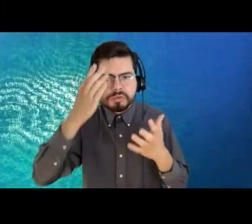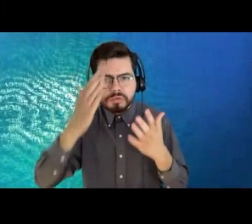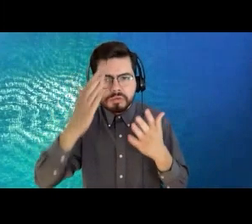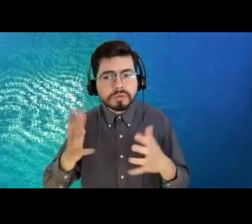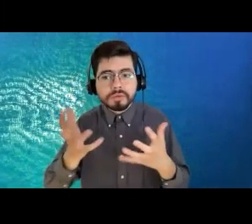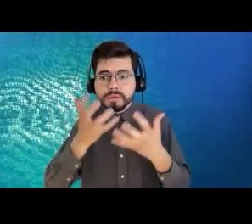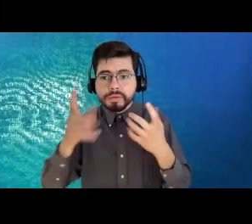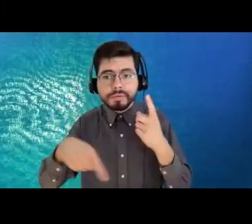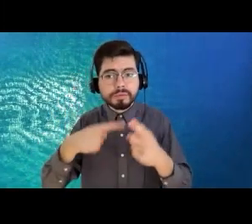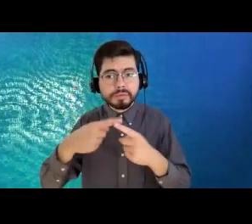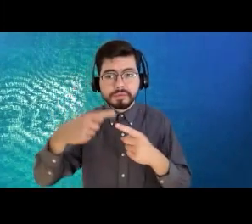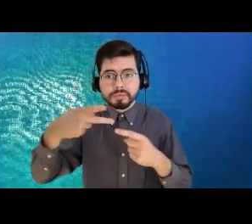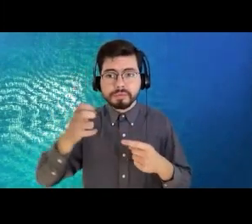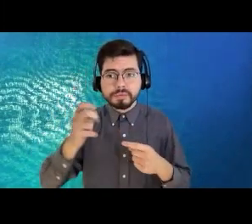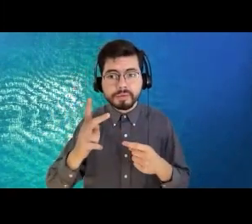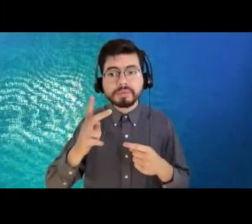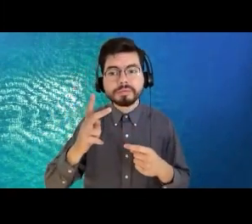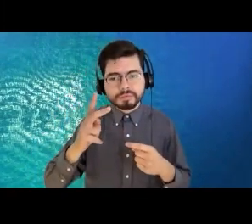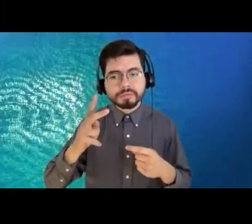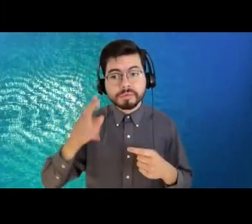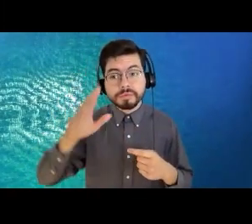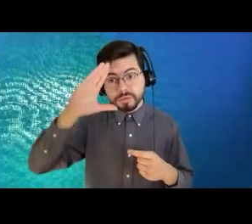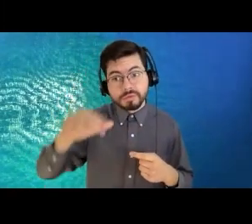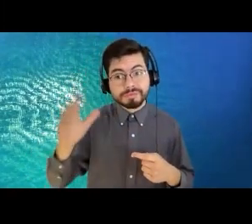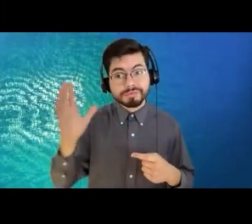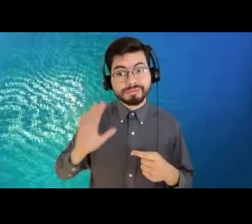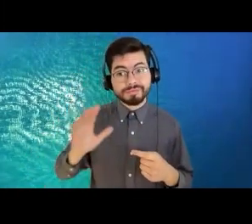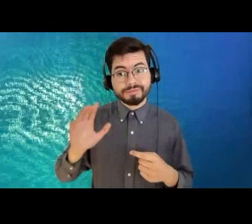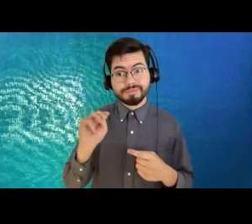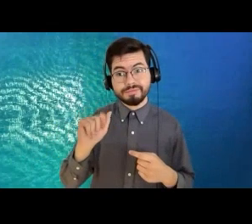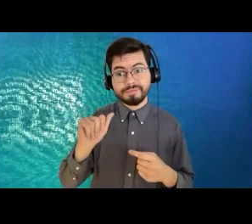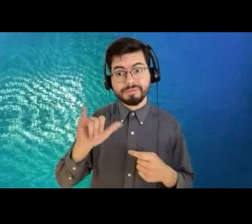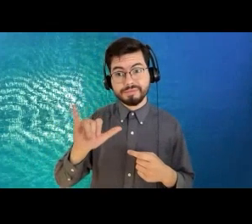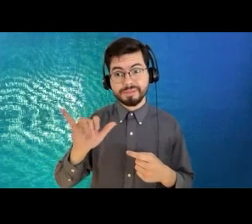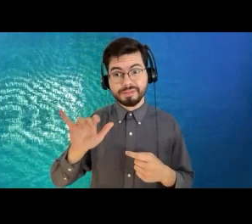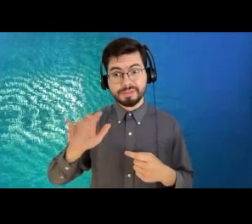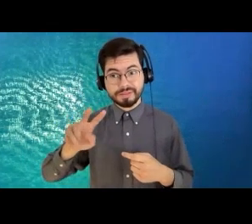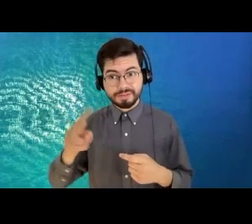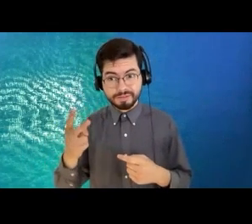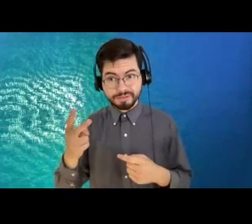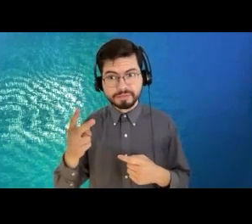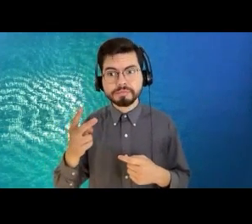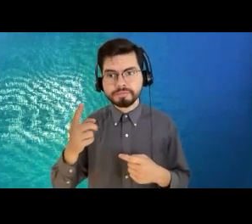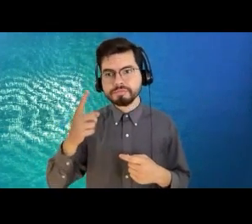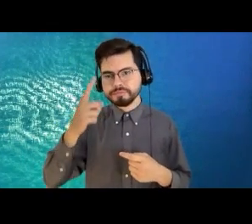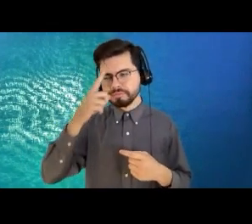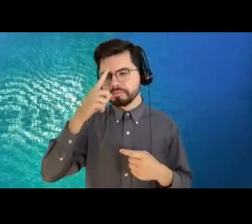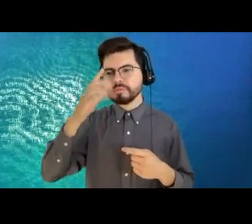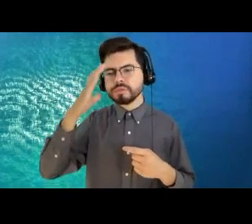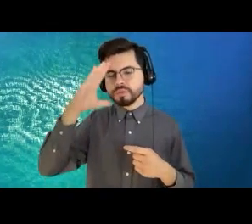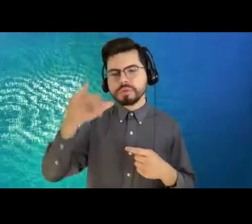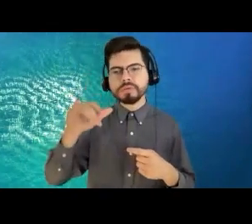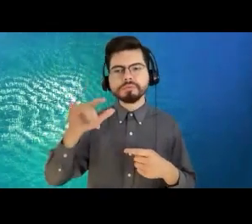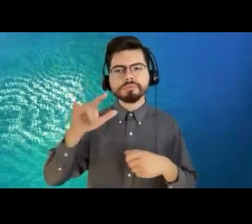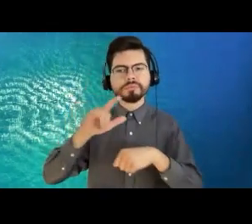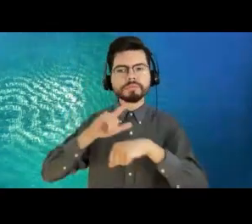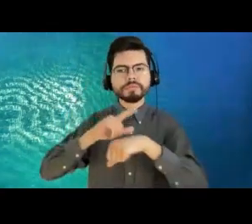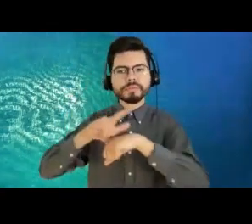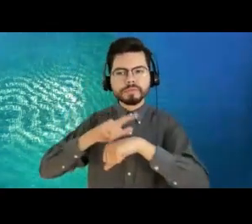2nd is, if you think about when you fly into a big airport, like flying into